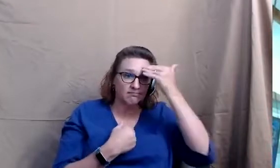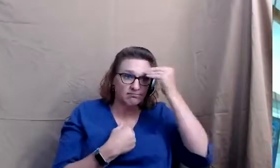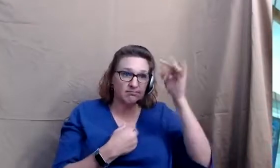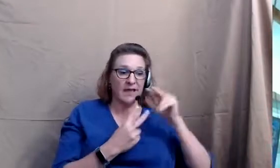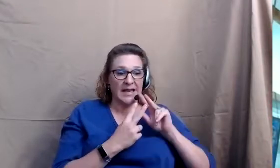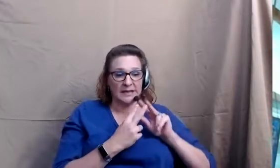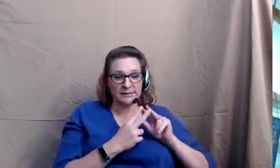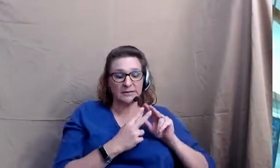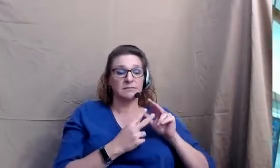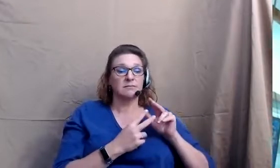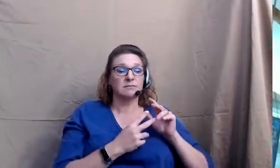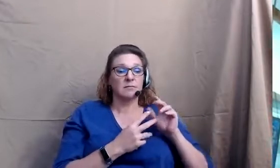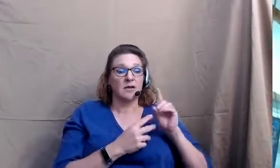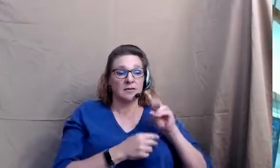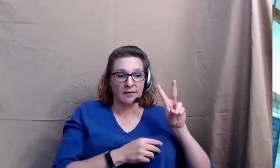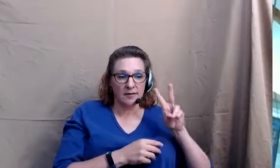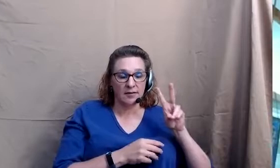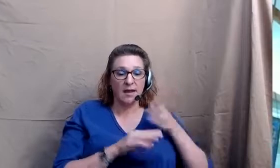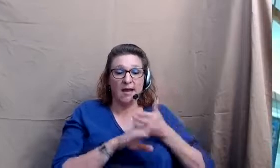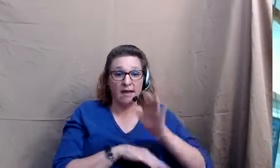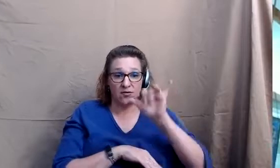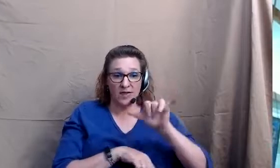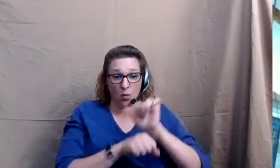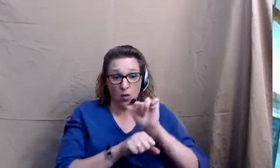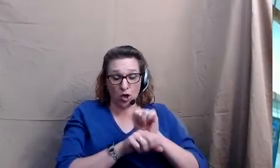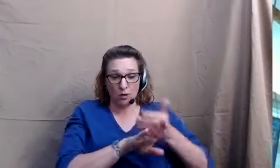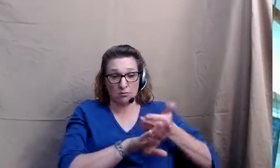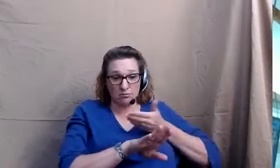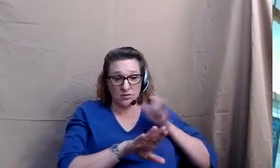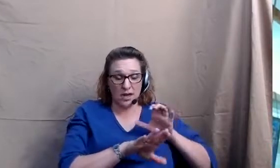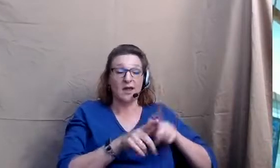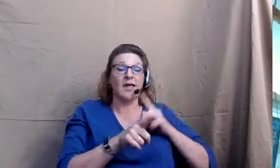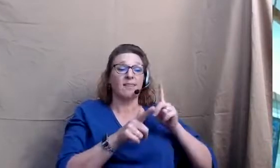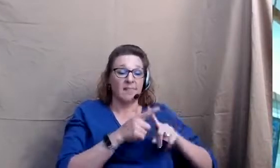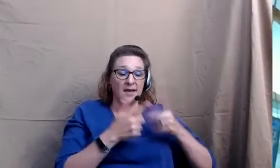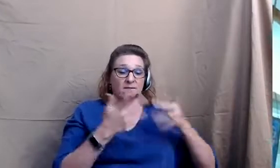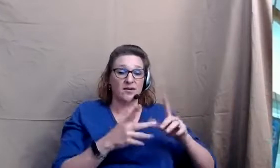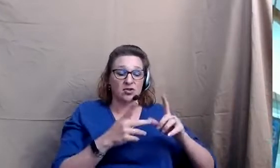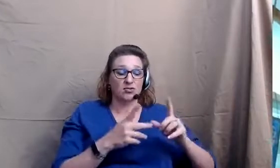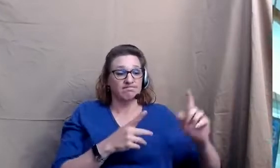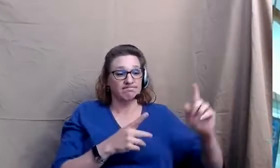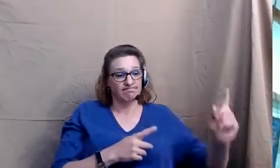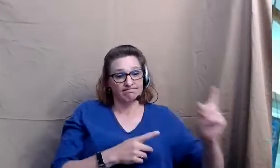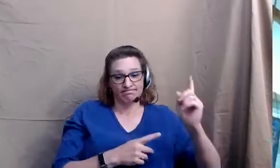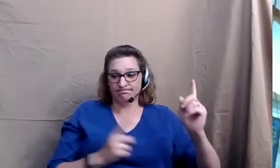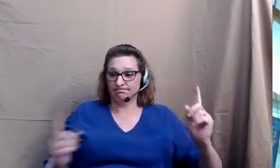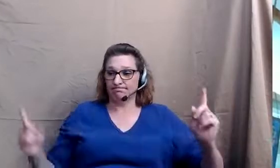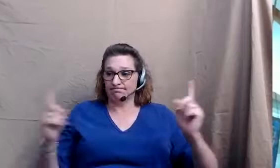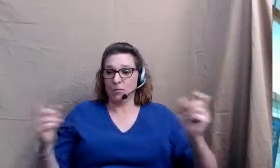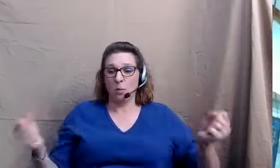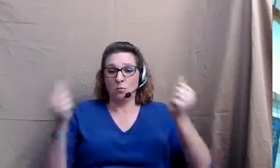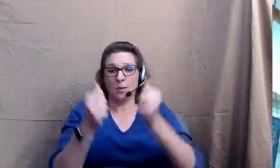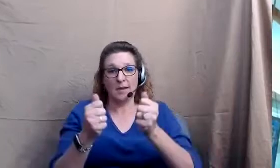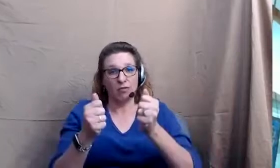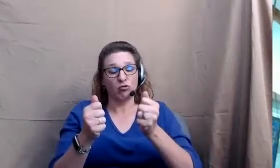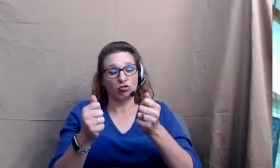partner violence. After that prep work gets done, you bring together the person who has been harmed, the person who has done harm,